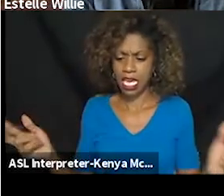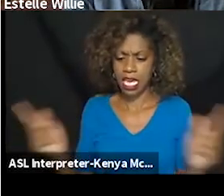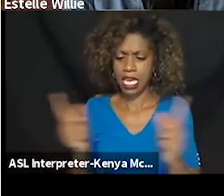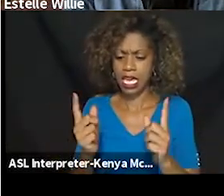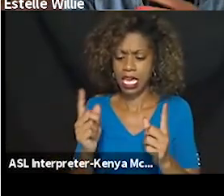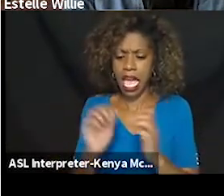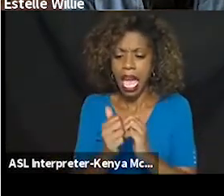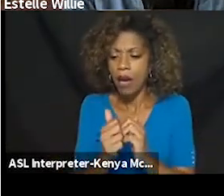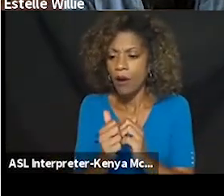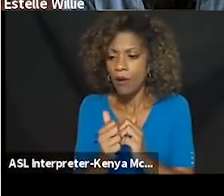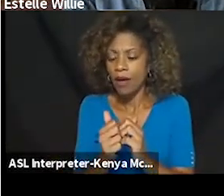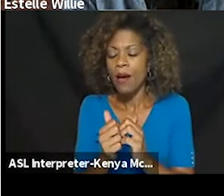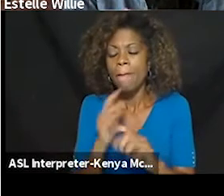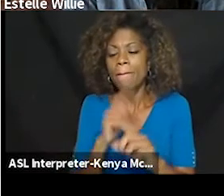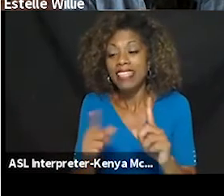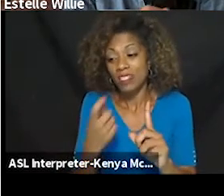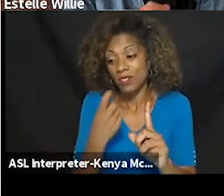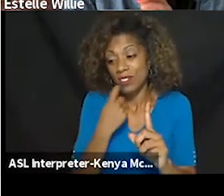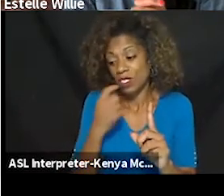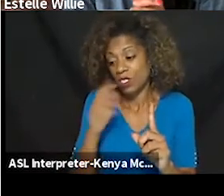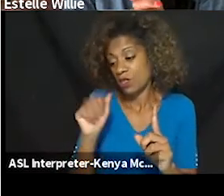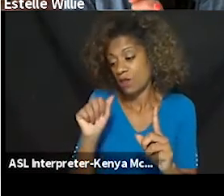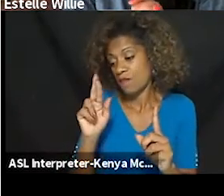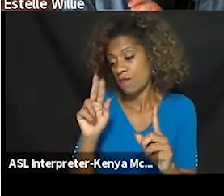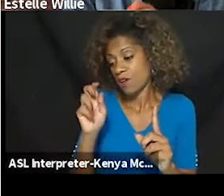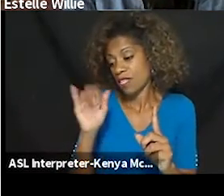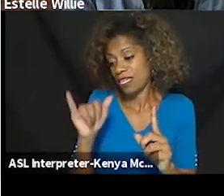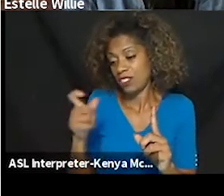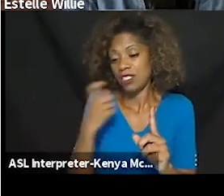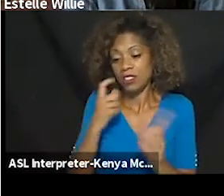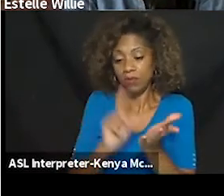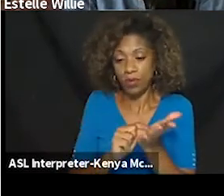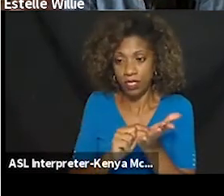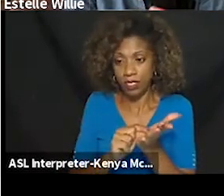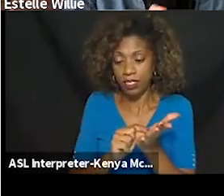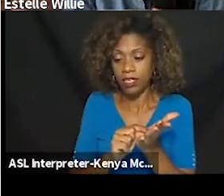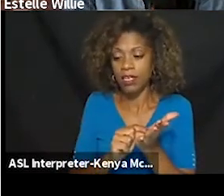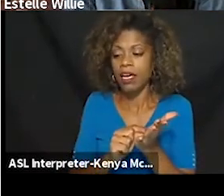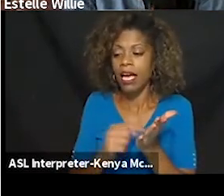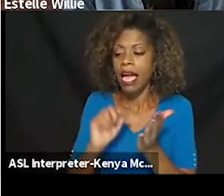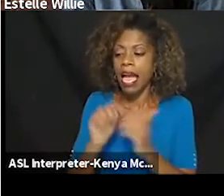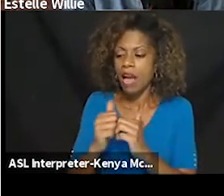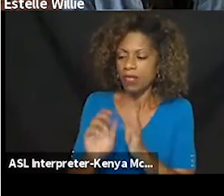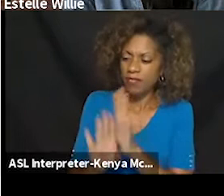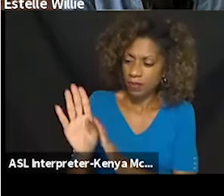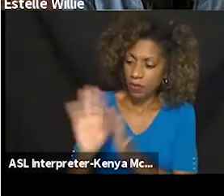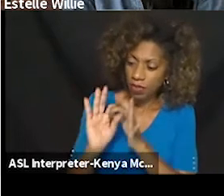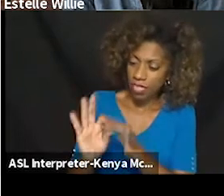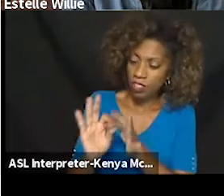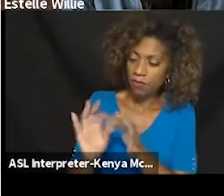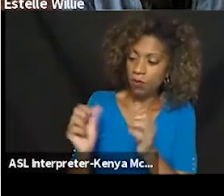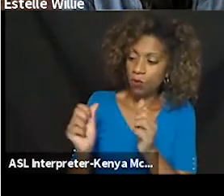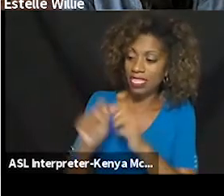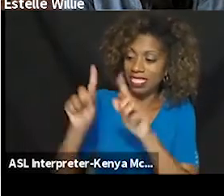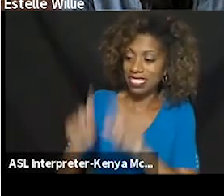how this framework that we developed with those testing companies, how impactful it was going to be